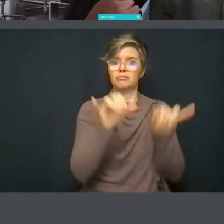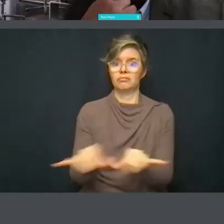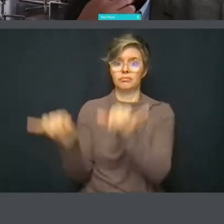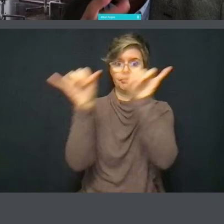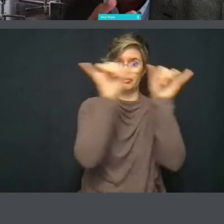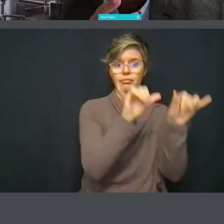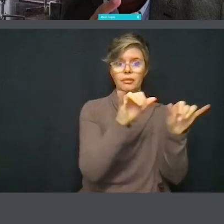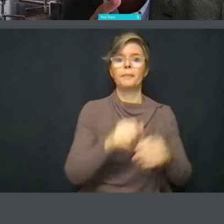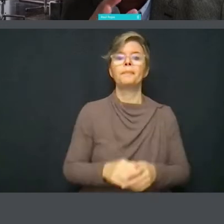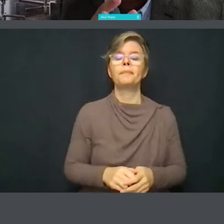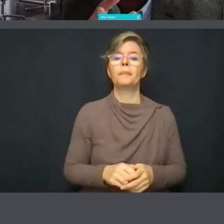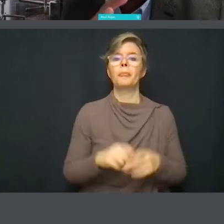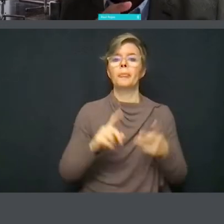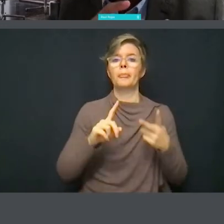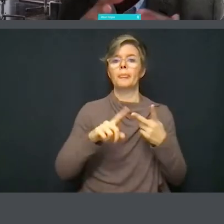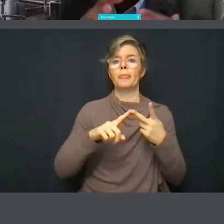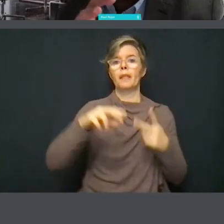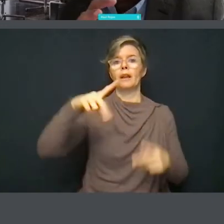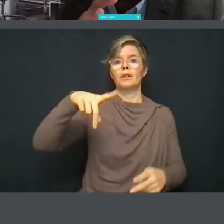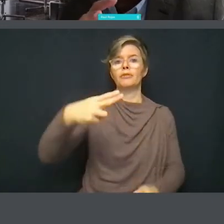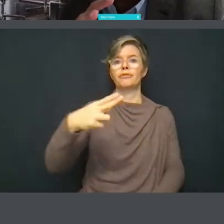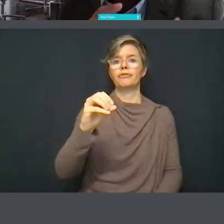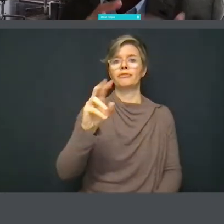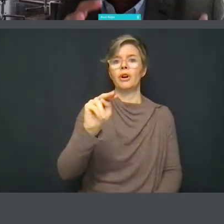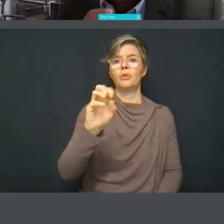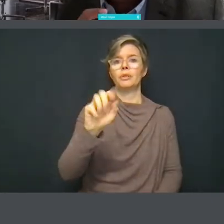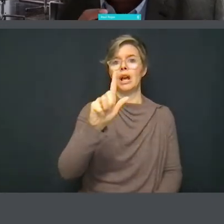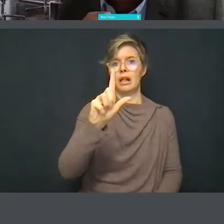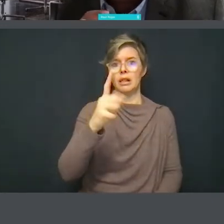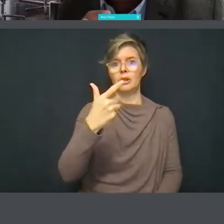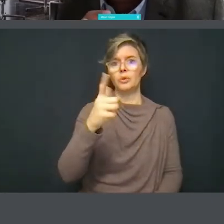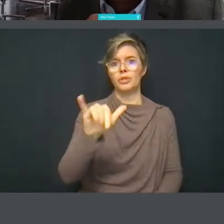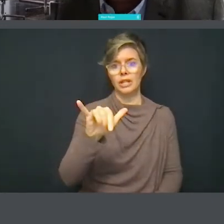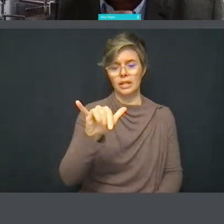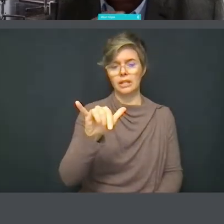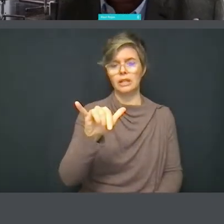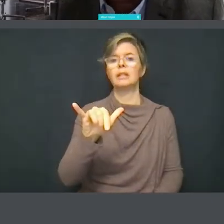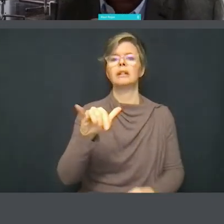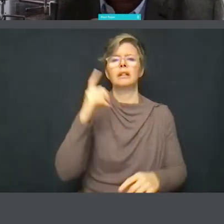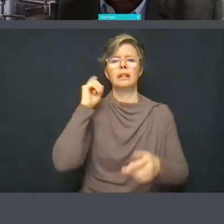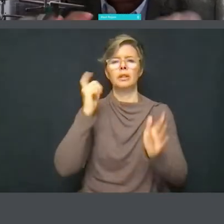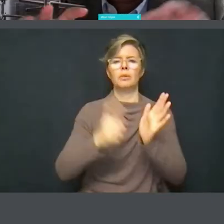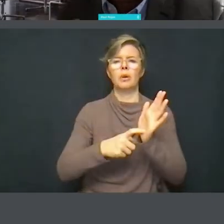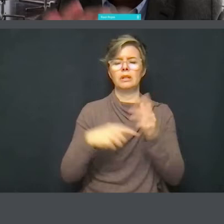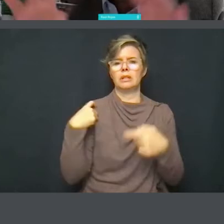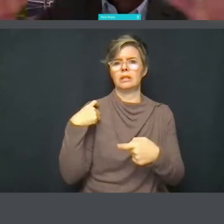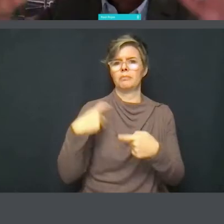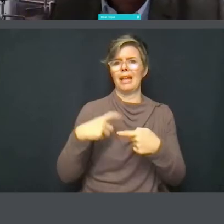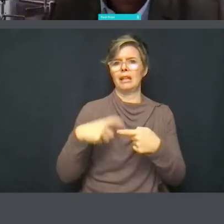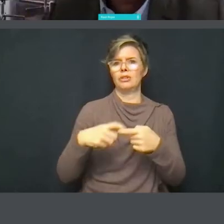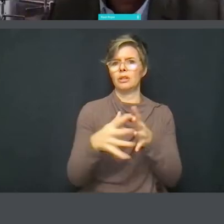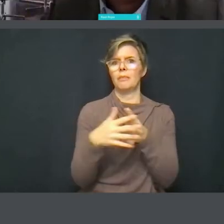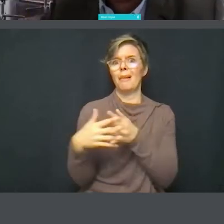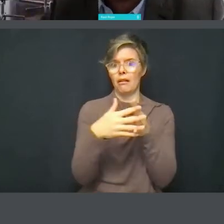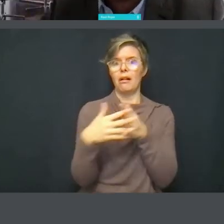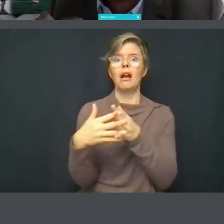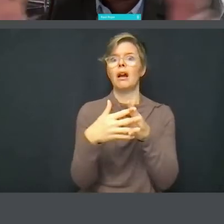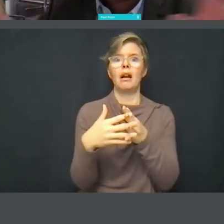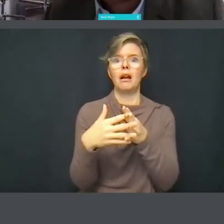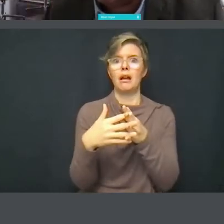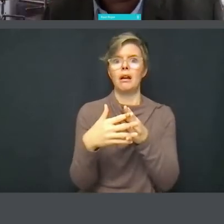So a very clear one is in Spanish, at least in the United States, is do folks tend to speak, and these are kind of